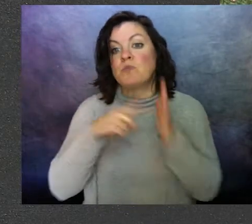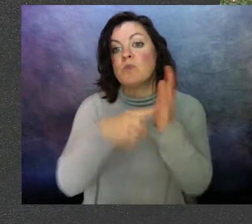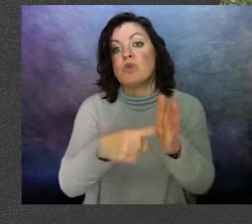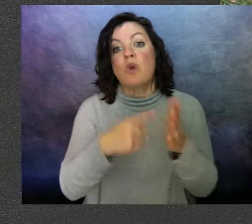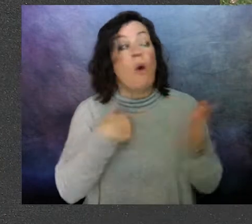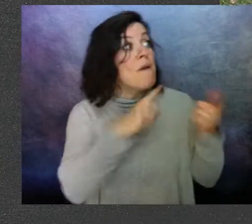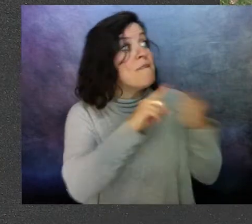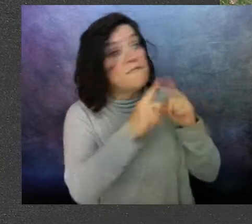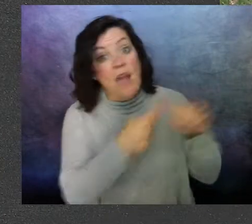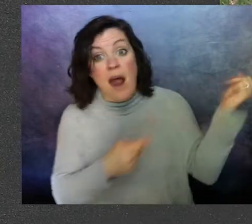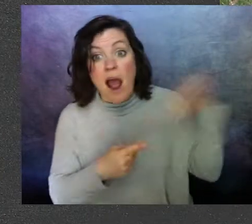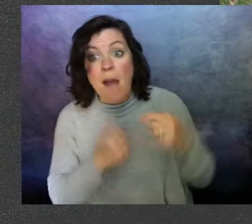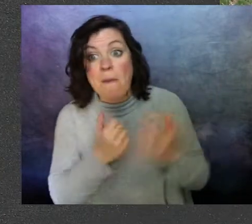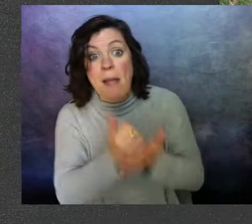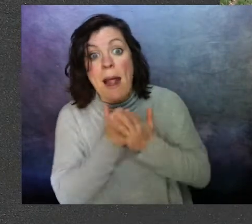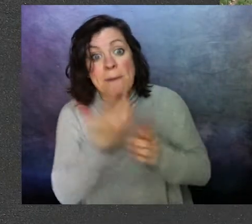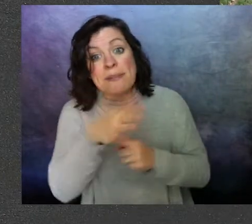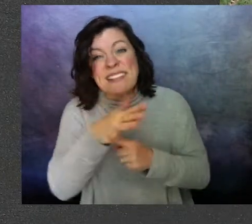leaves.